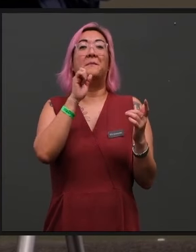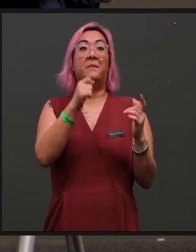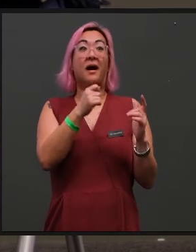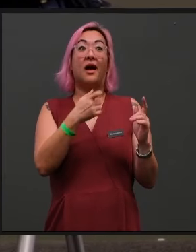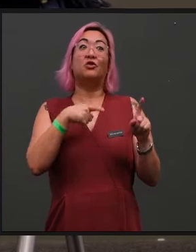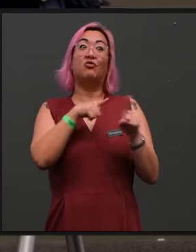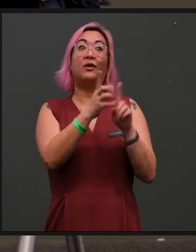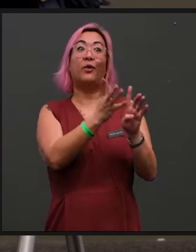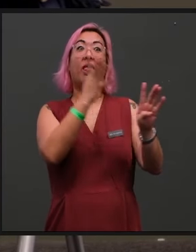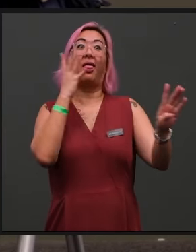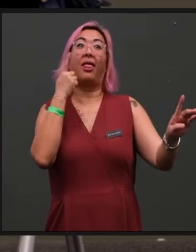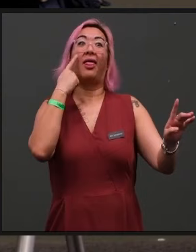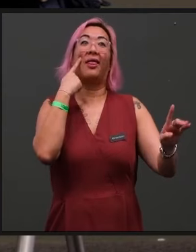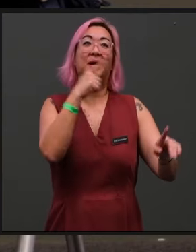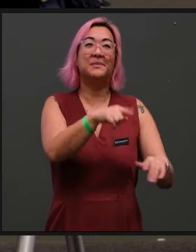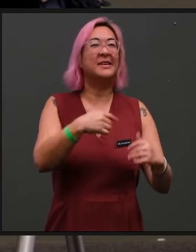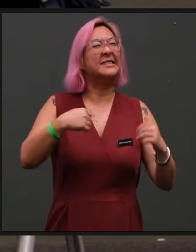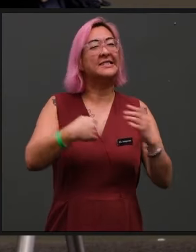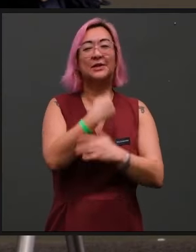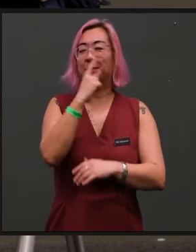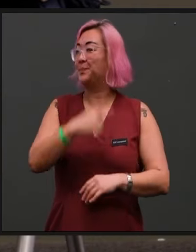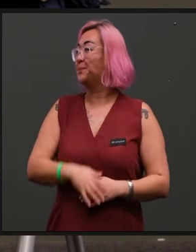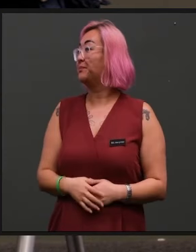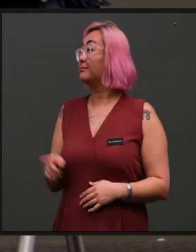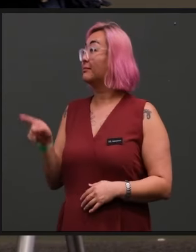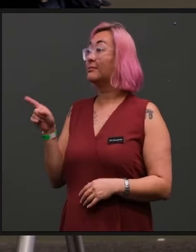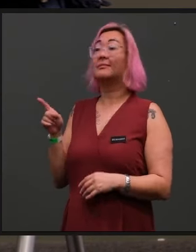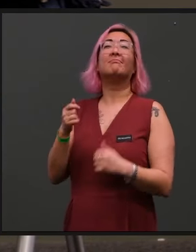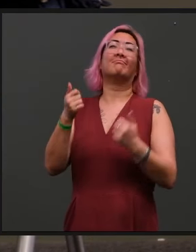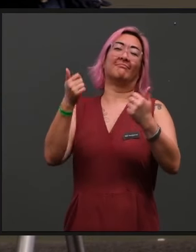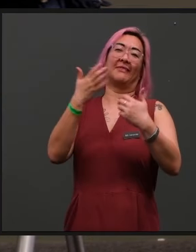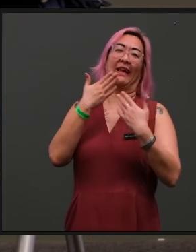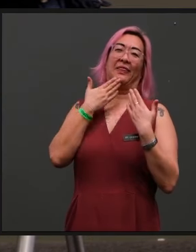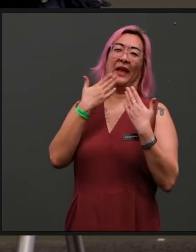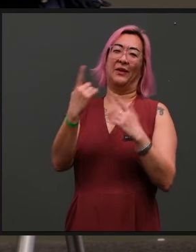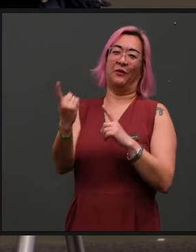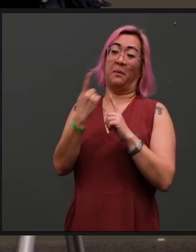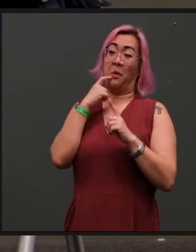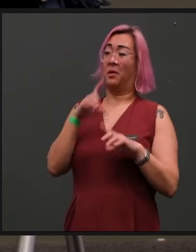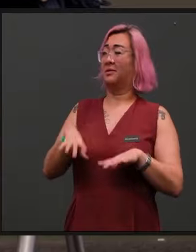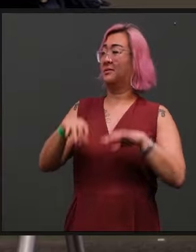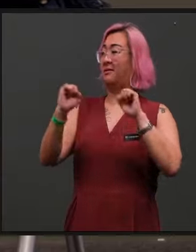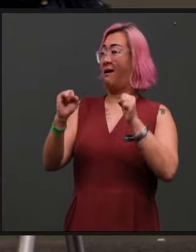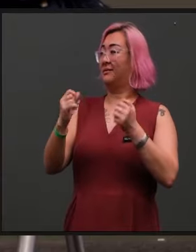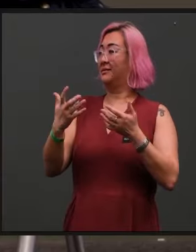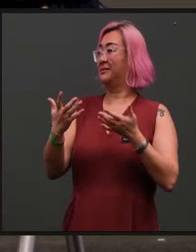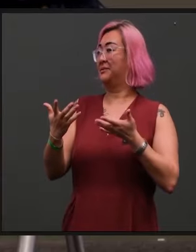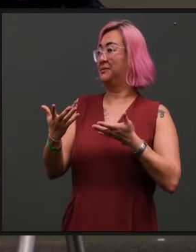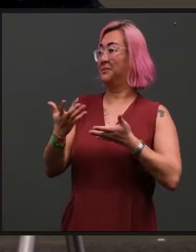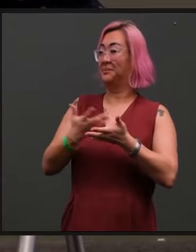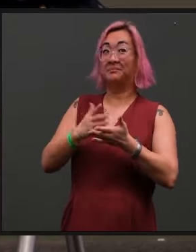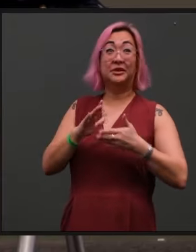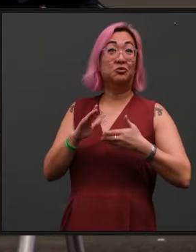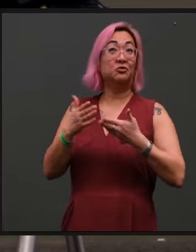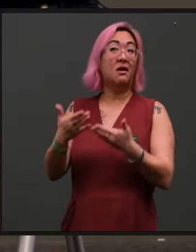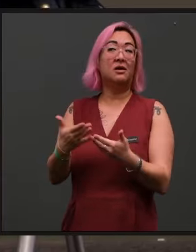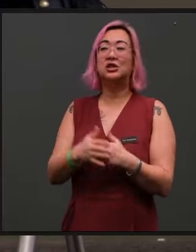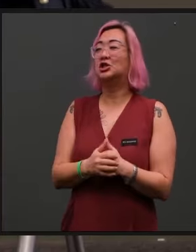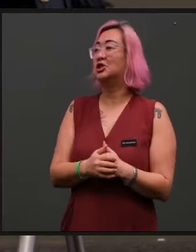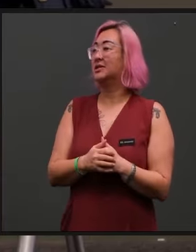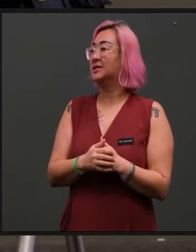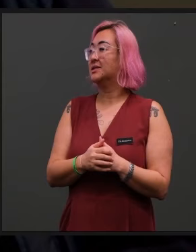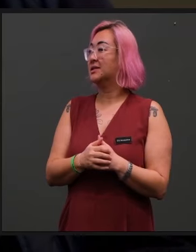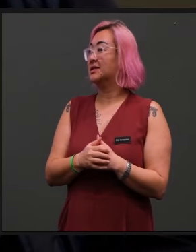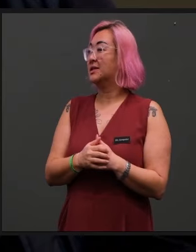you all so much for coming. Really appreciate it. So I guess we'll just kick off with some introductions.